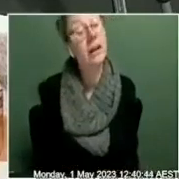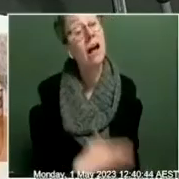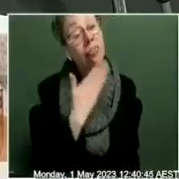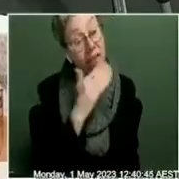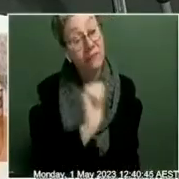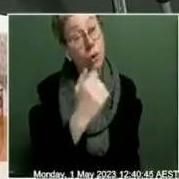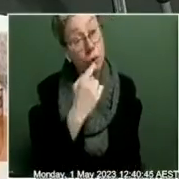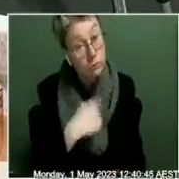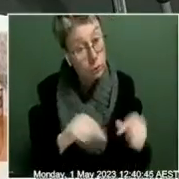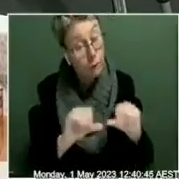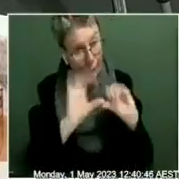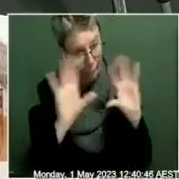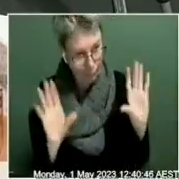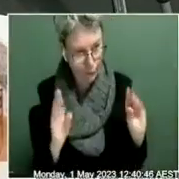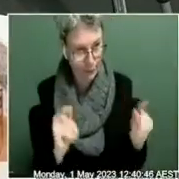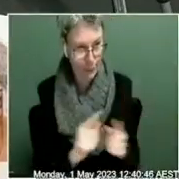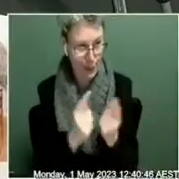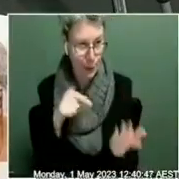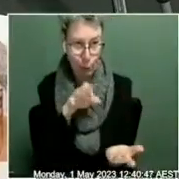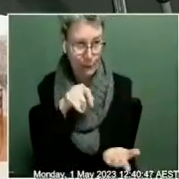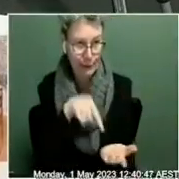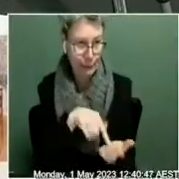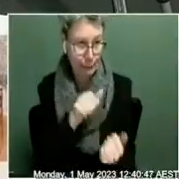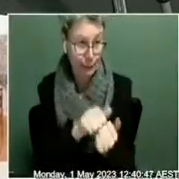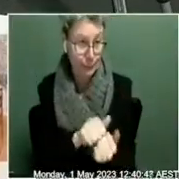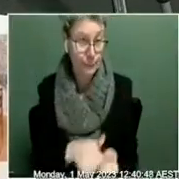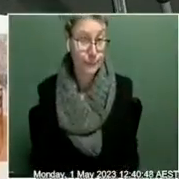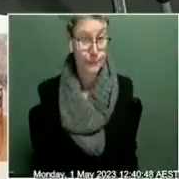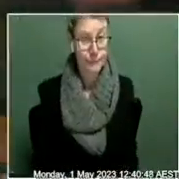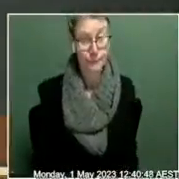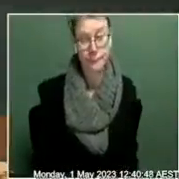Travis, did you want to say? Yeah, I've got one final question.